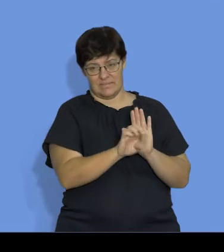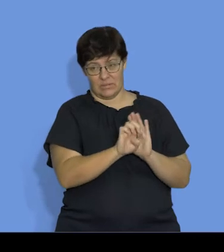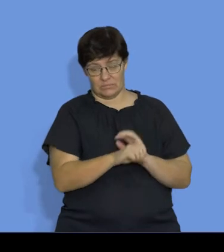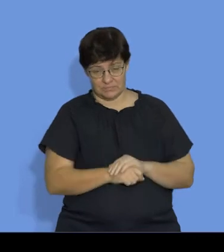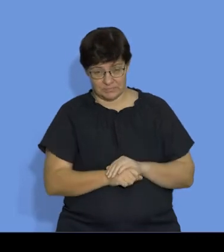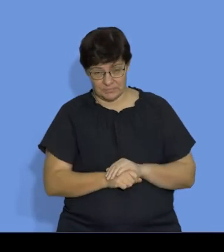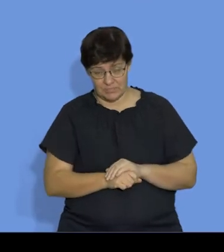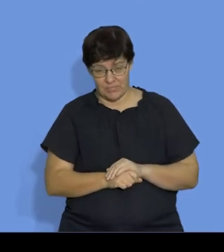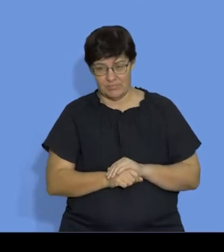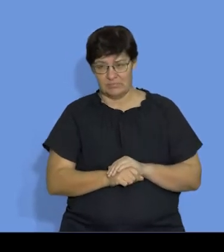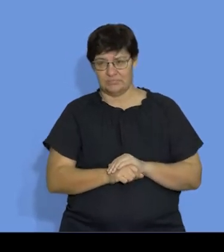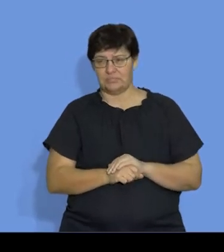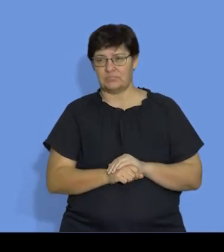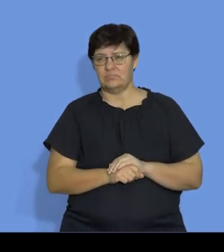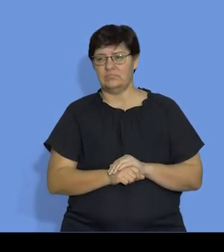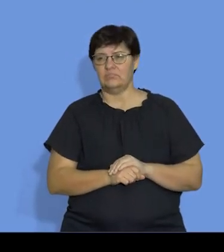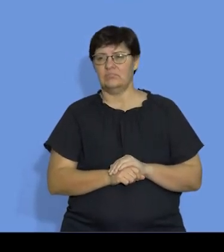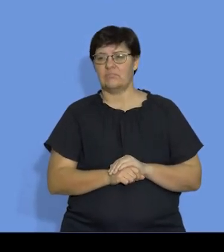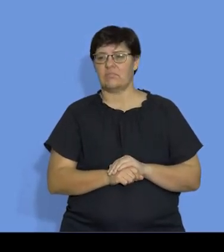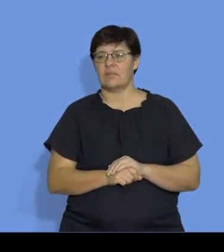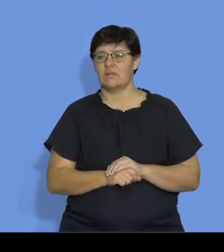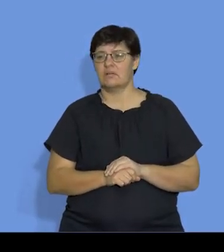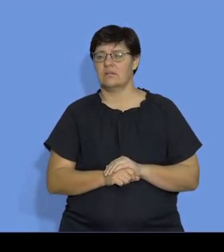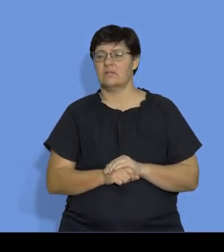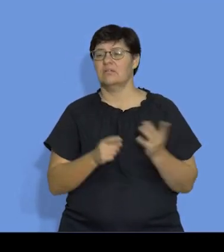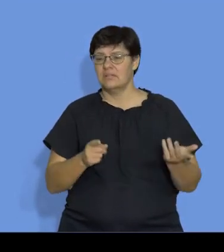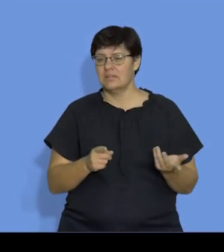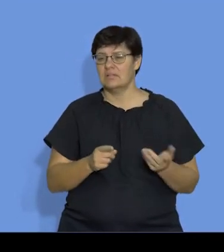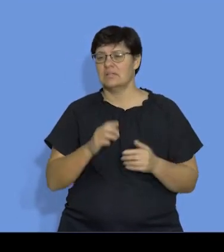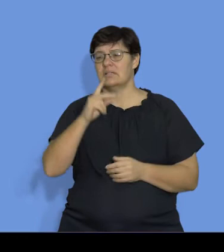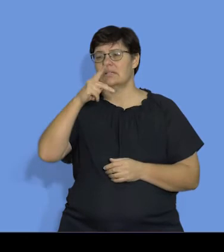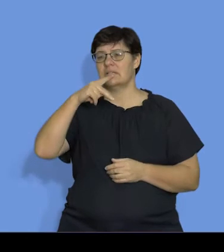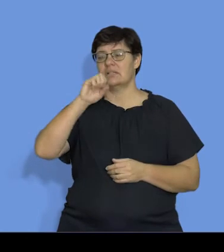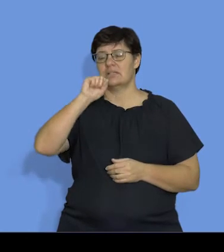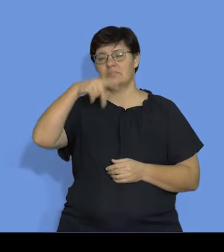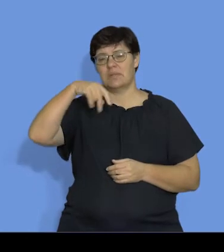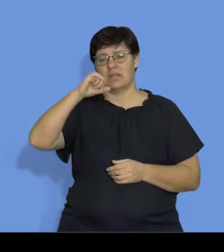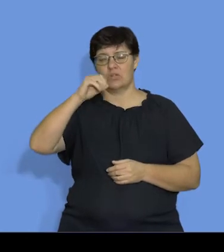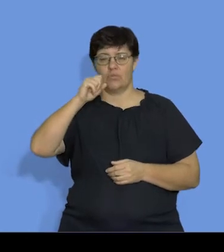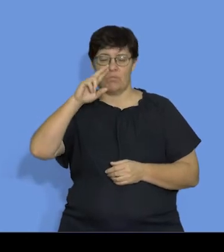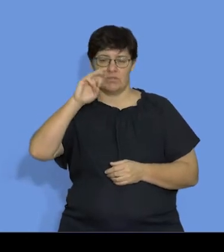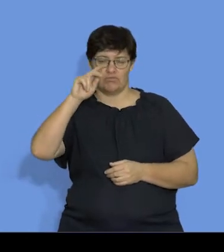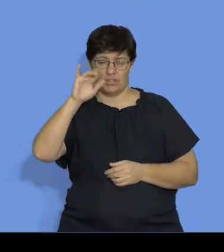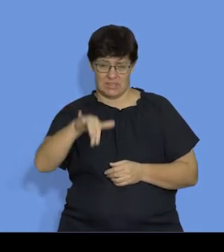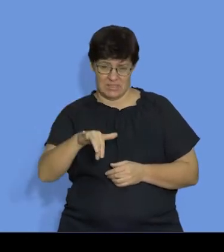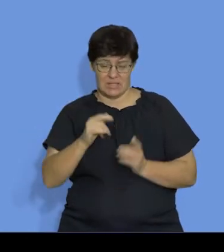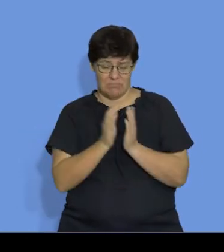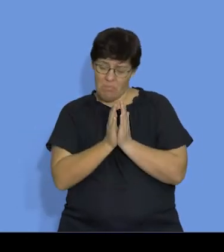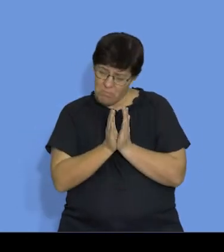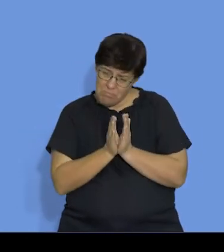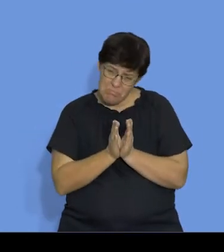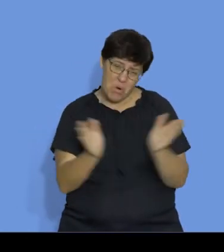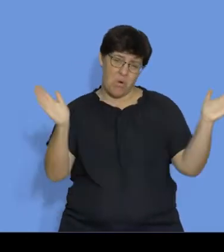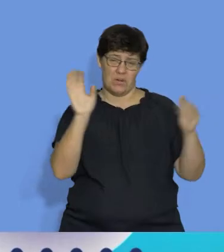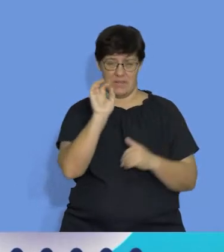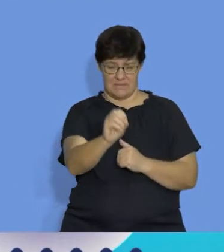Now, stoichiometry is, one part of chemistry that is very, very broad, and it's very